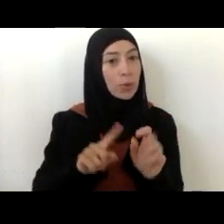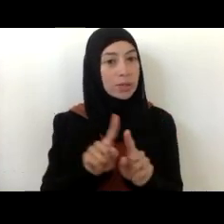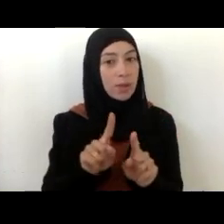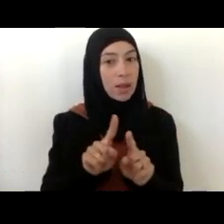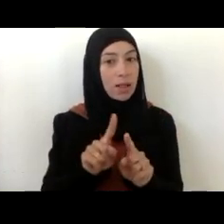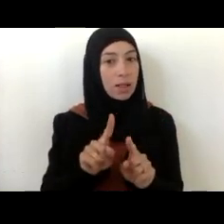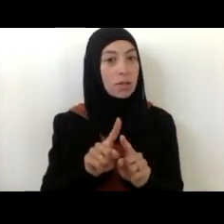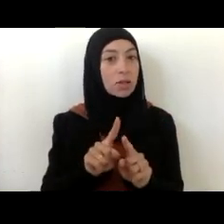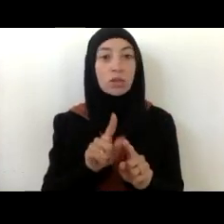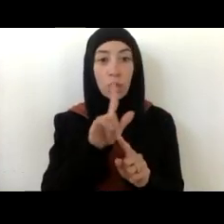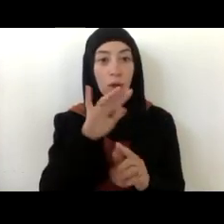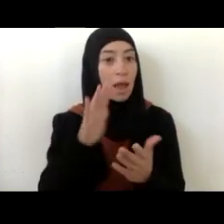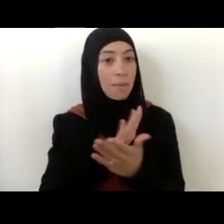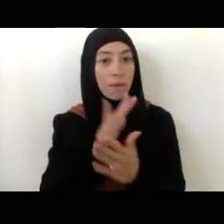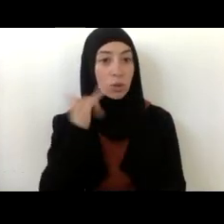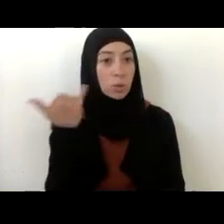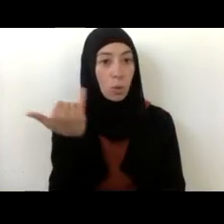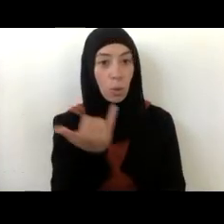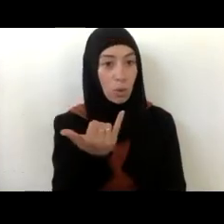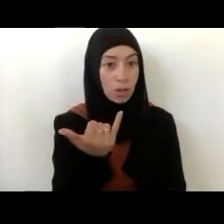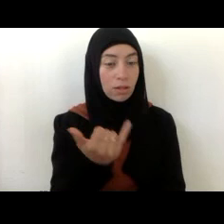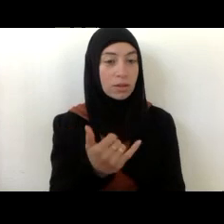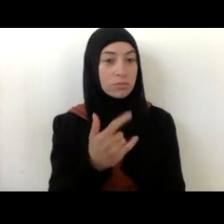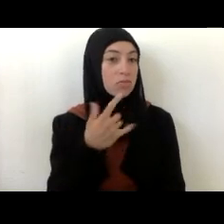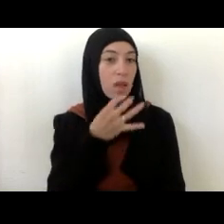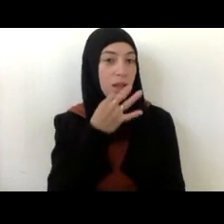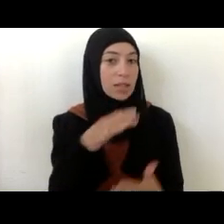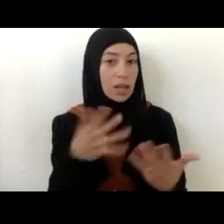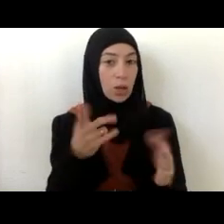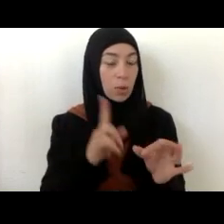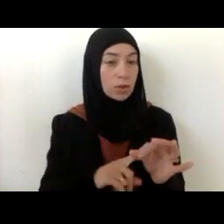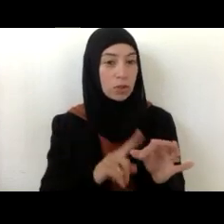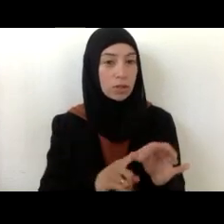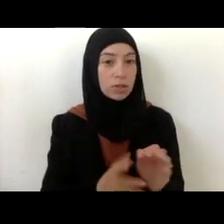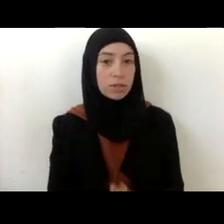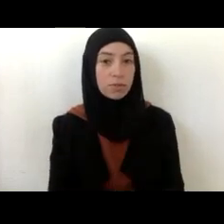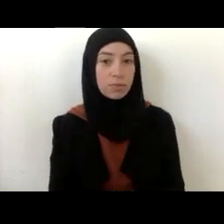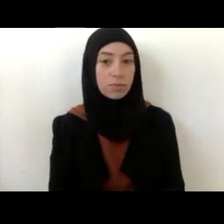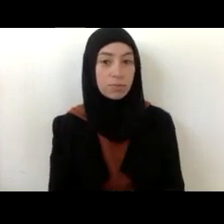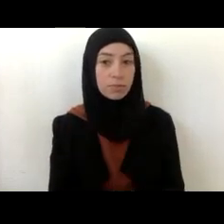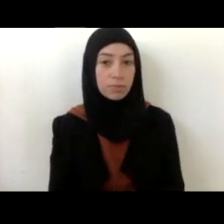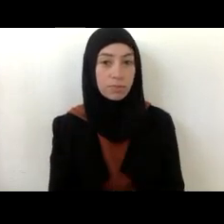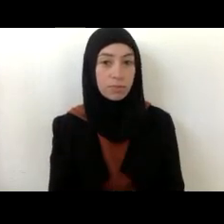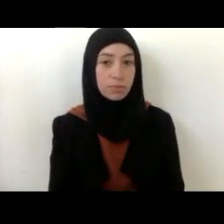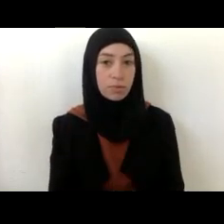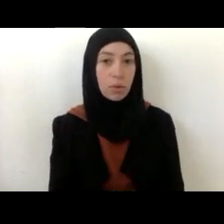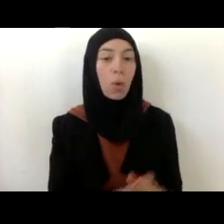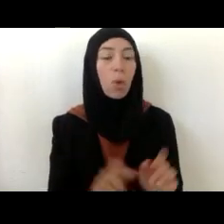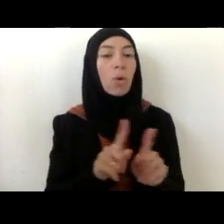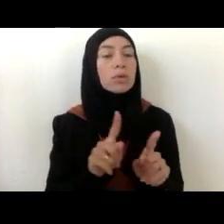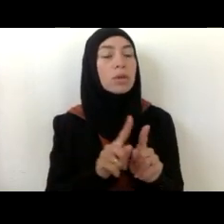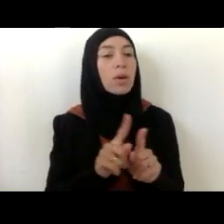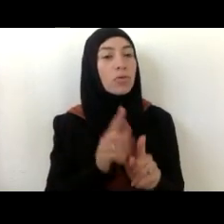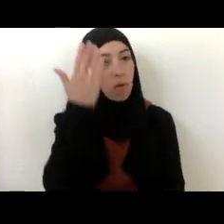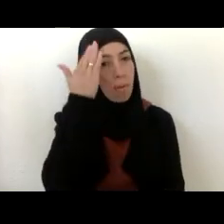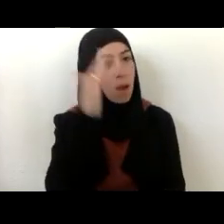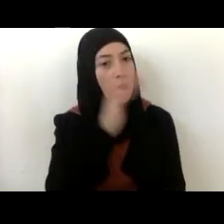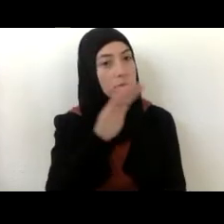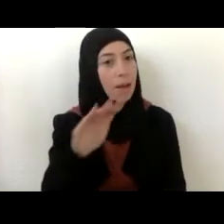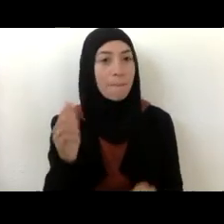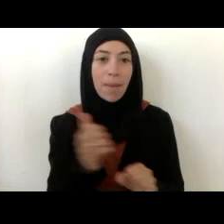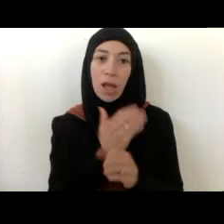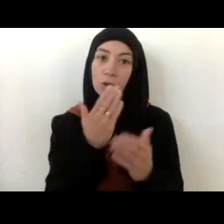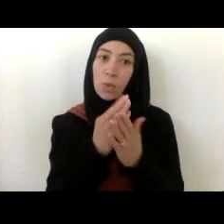to call and ask those. And also just a little reminder about getting your applications